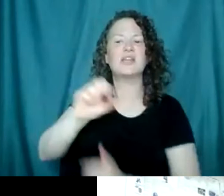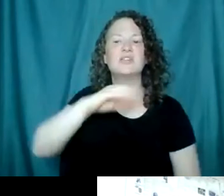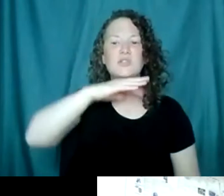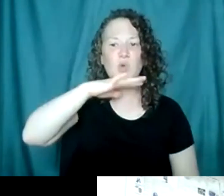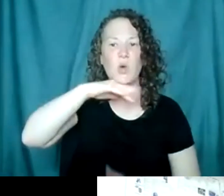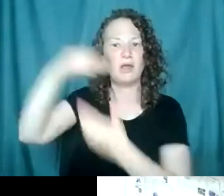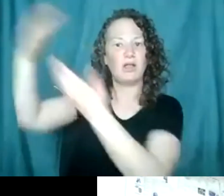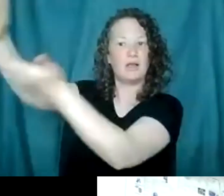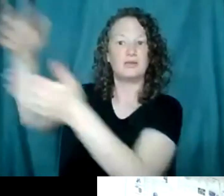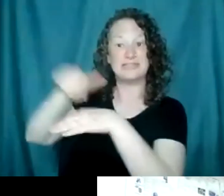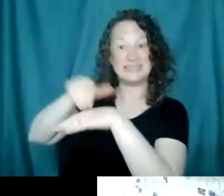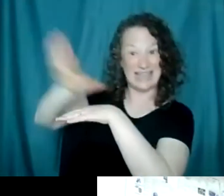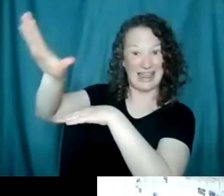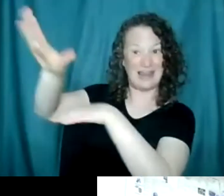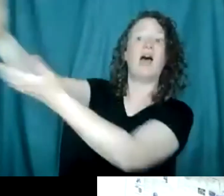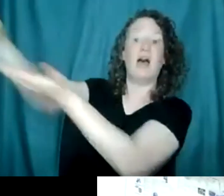for plants?